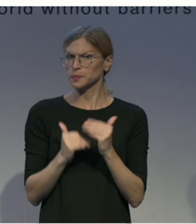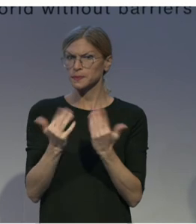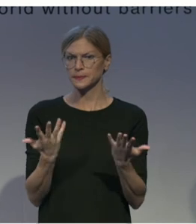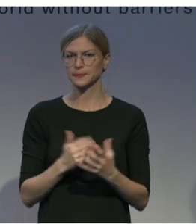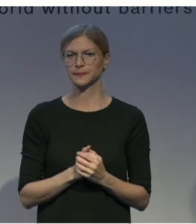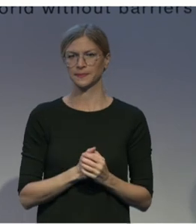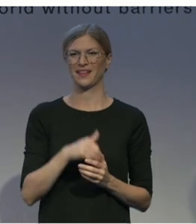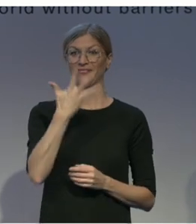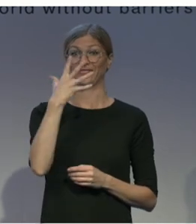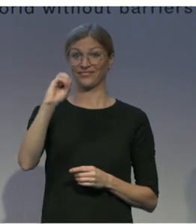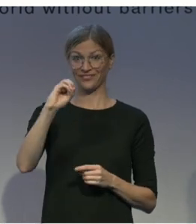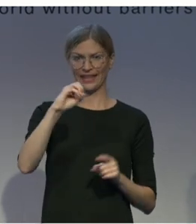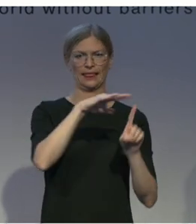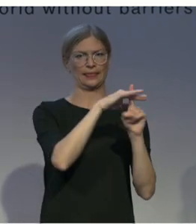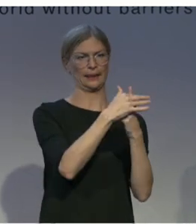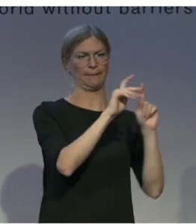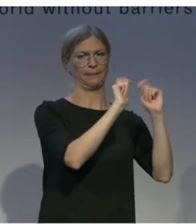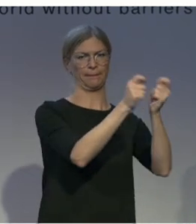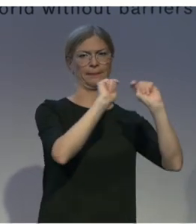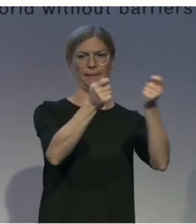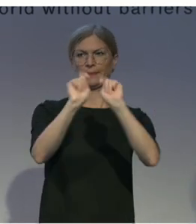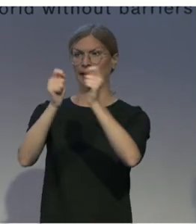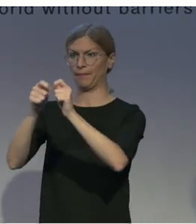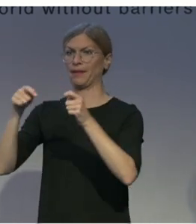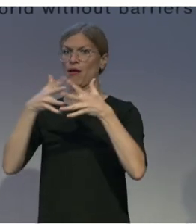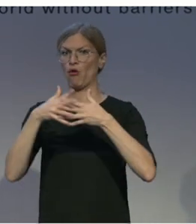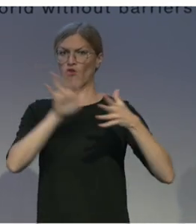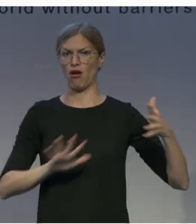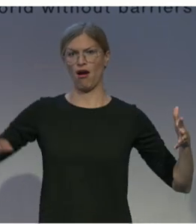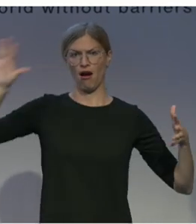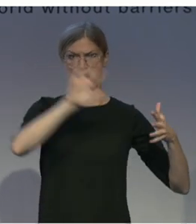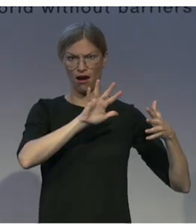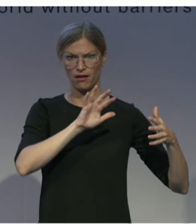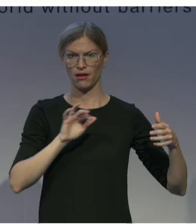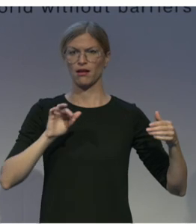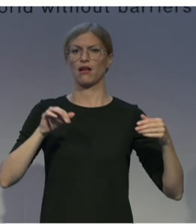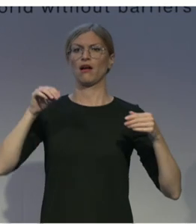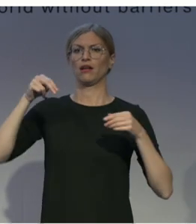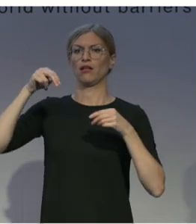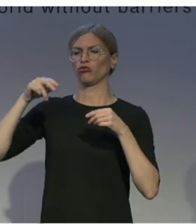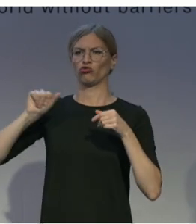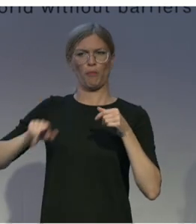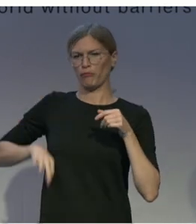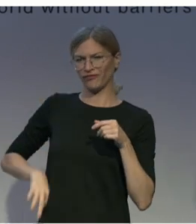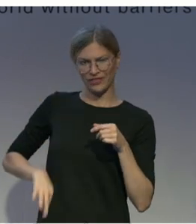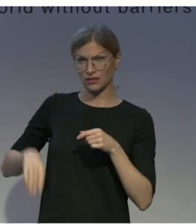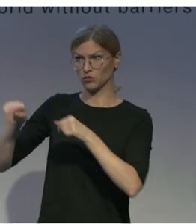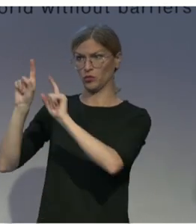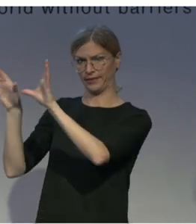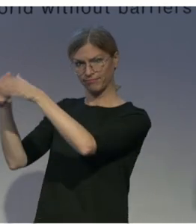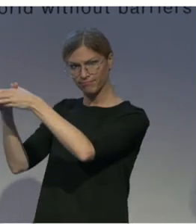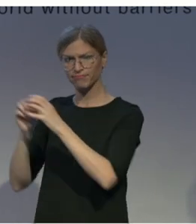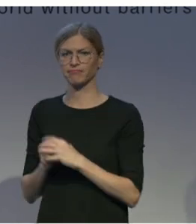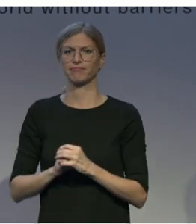come in. A team consists of an executive from a nonprofit agency. It consists of a self-representative or self-advocate. And then it consists